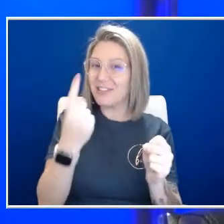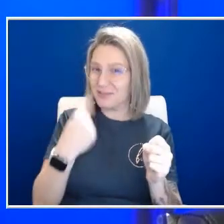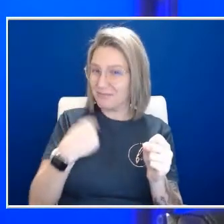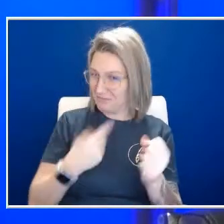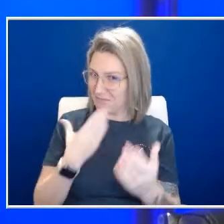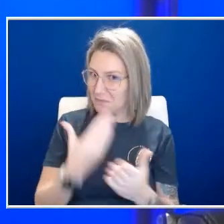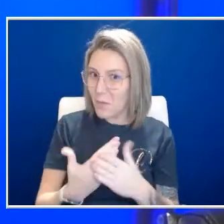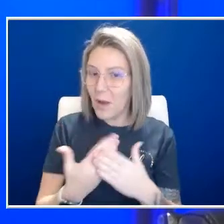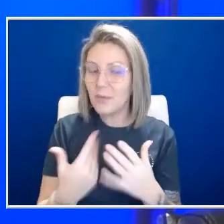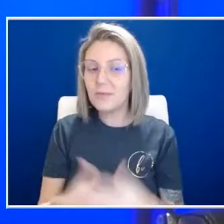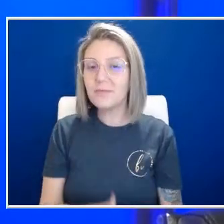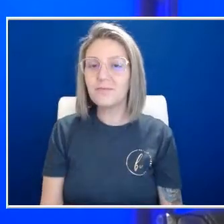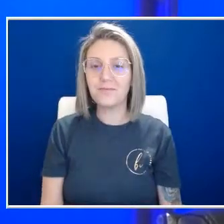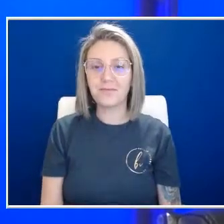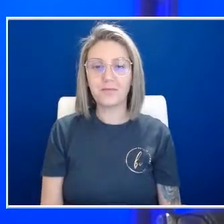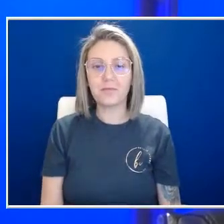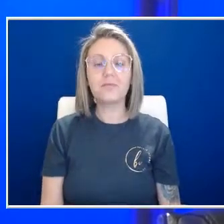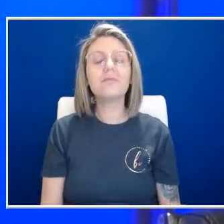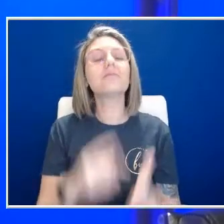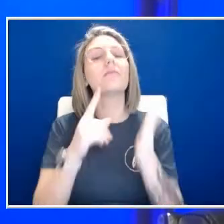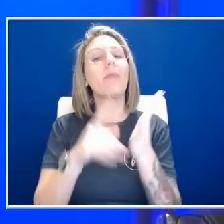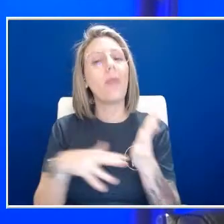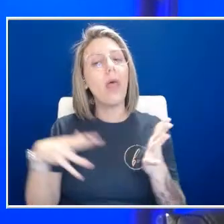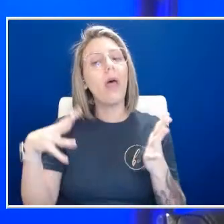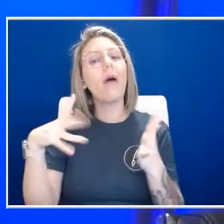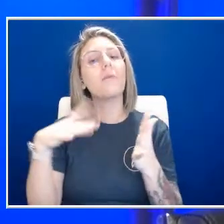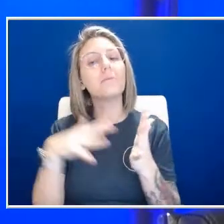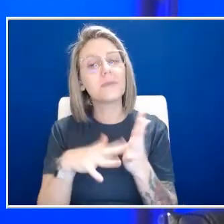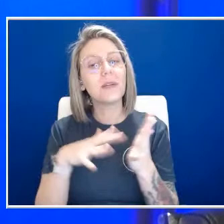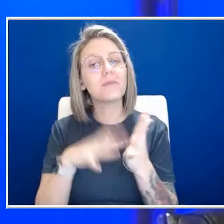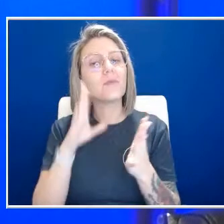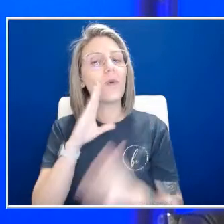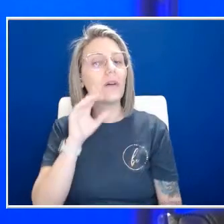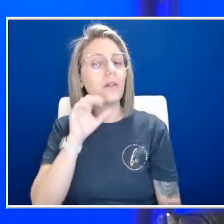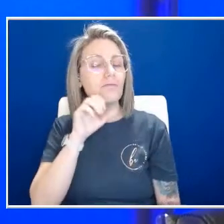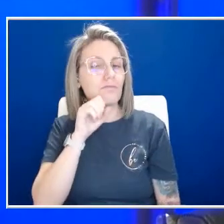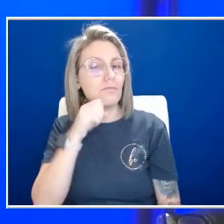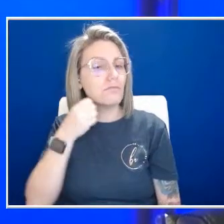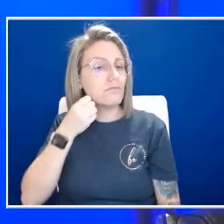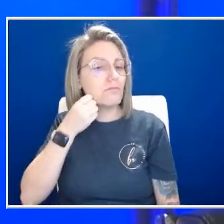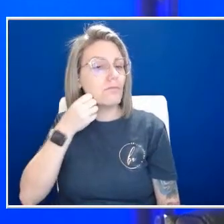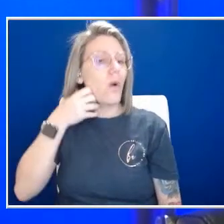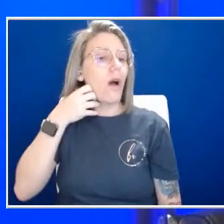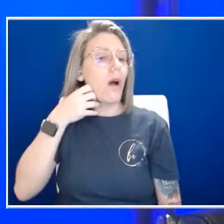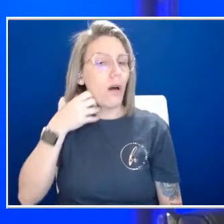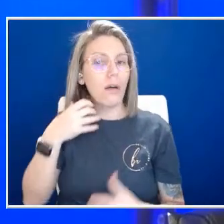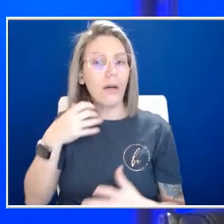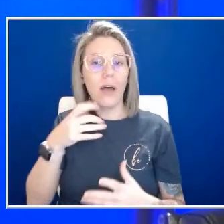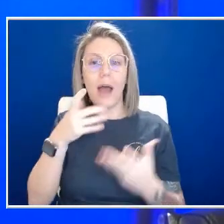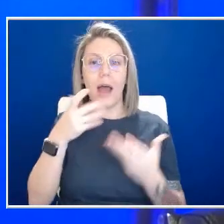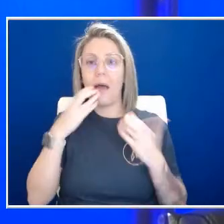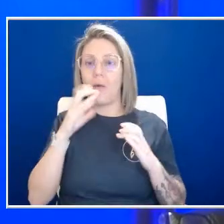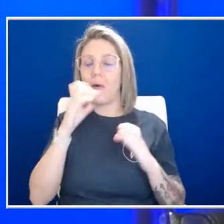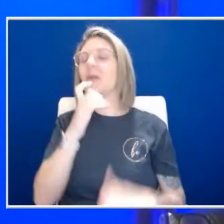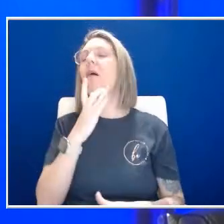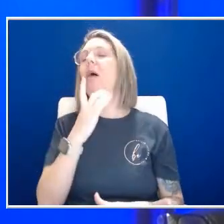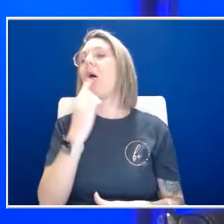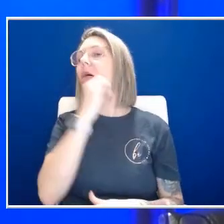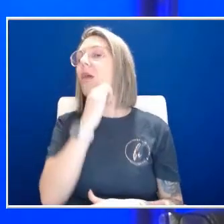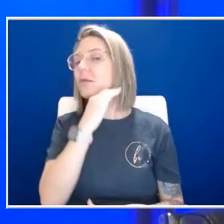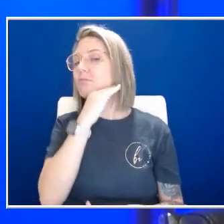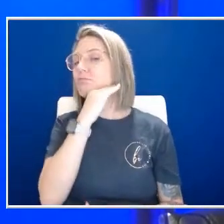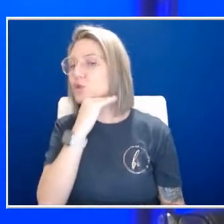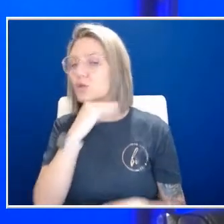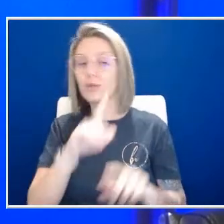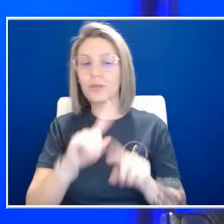It swells sometimes. Right now it's a little swollen. I don't want to put my hand in there and push it down. But, and